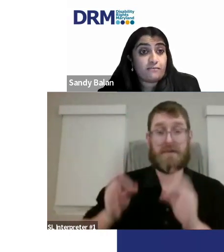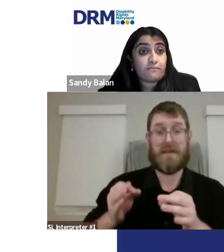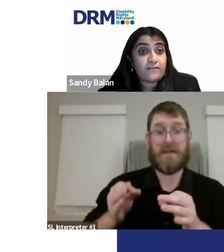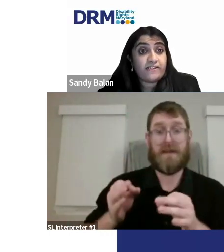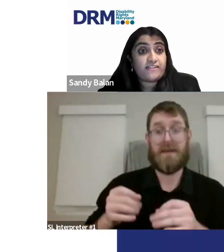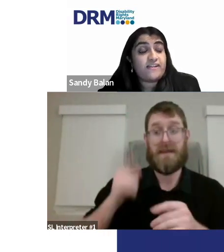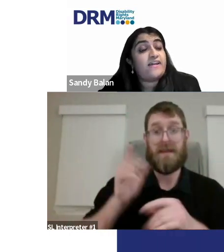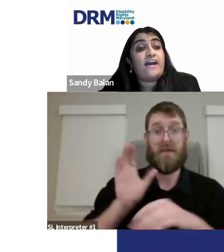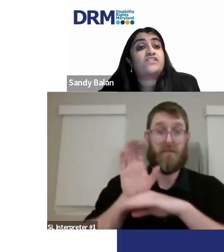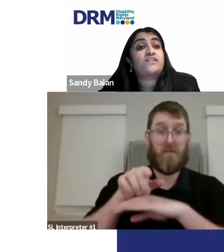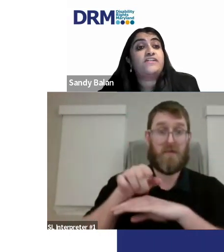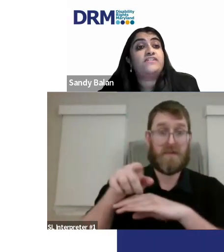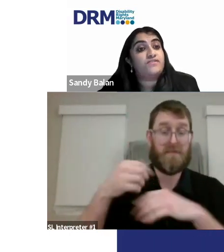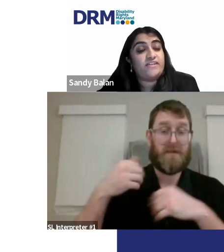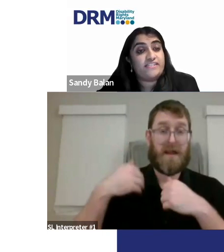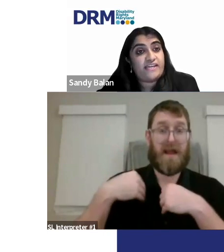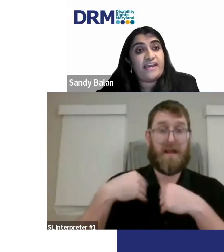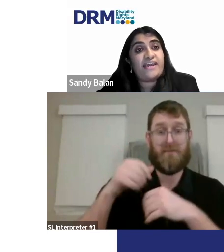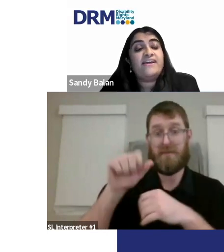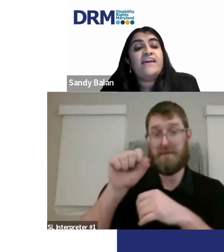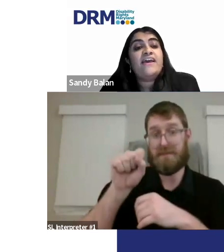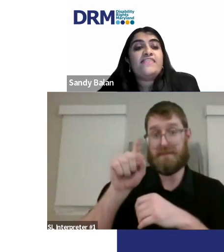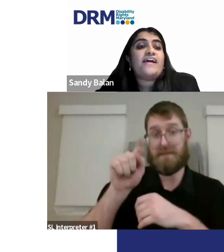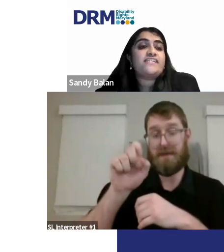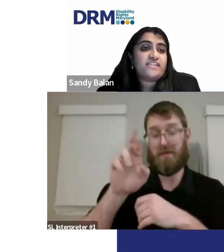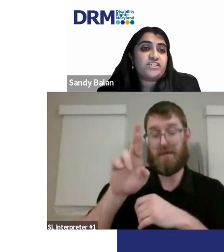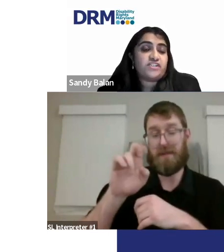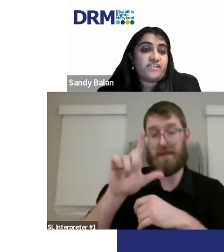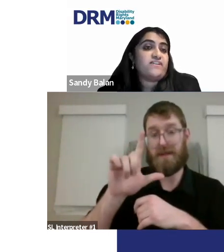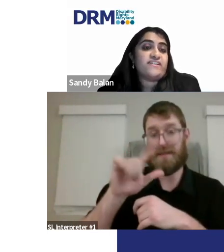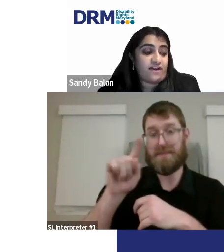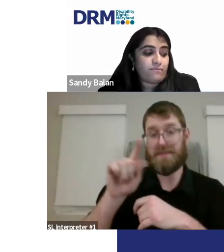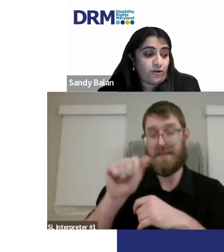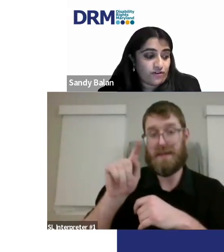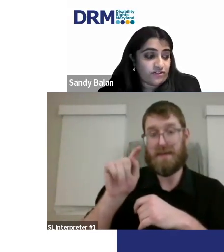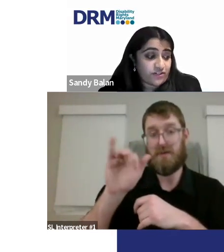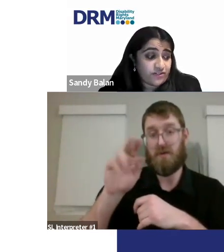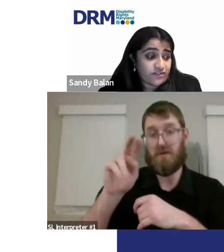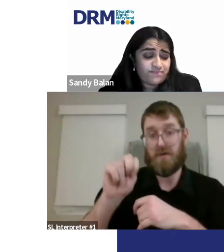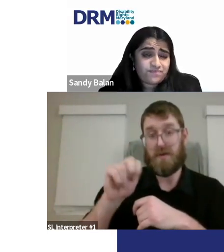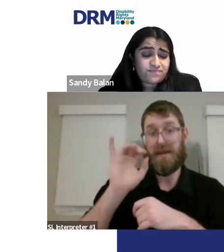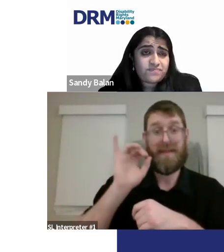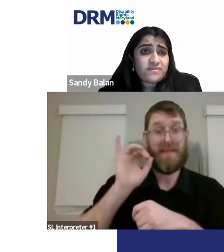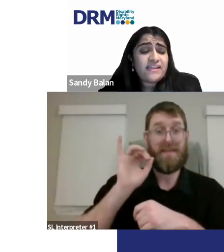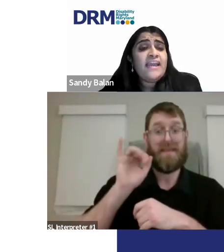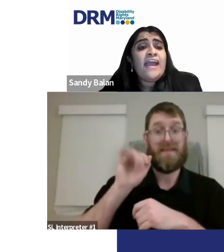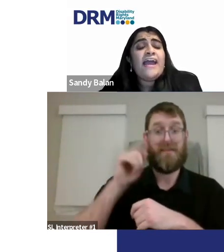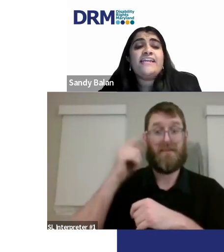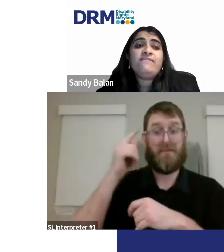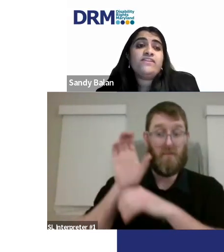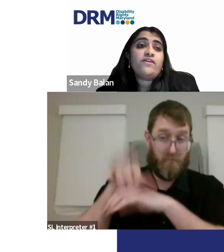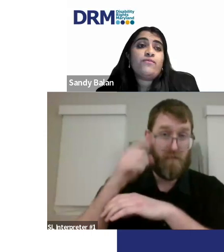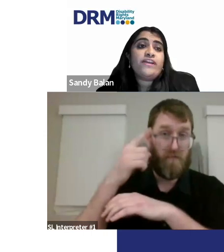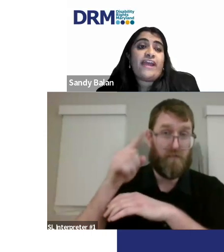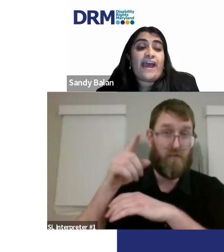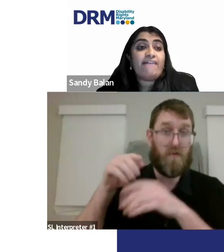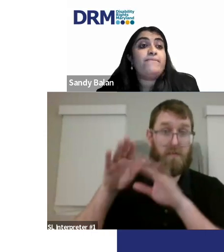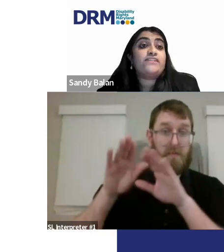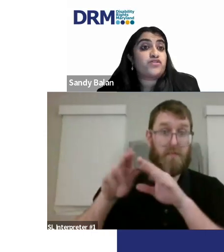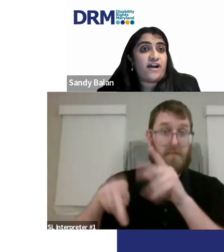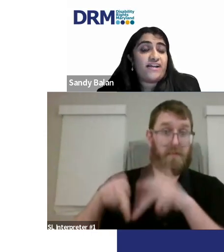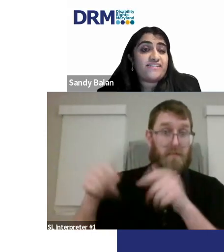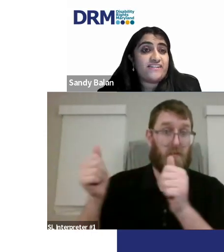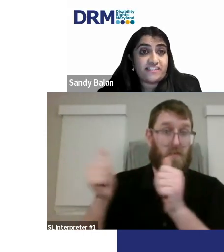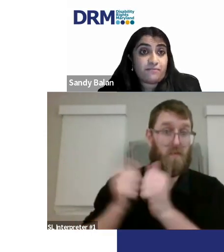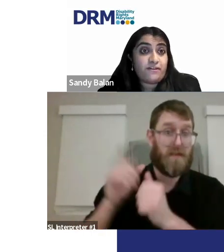individuals with disabilities. And actually, to this day, that decision still has not been overturned. And even though we